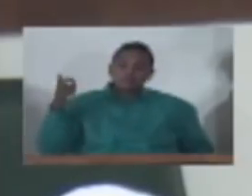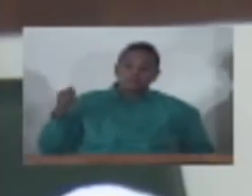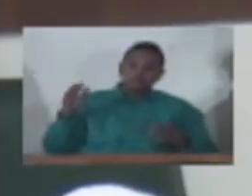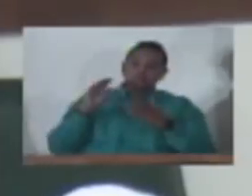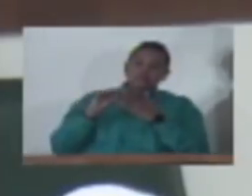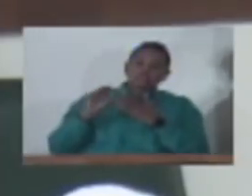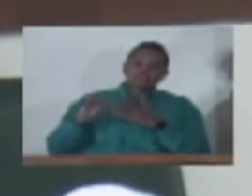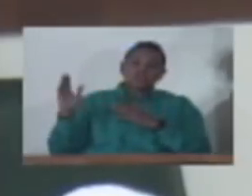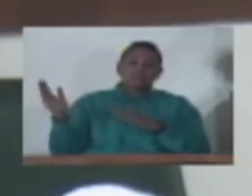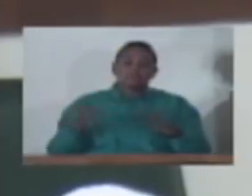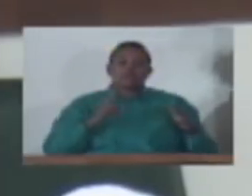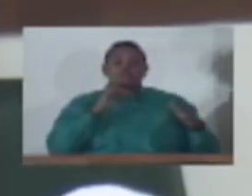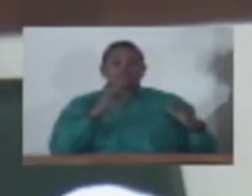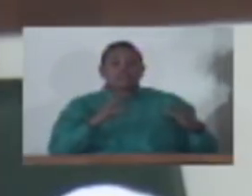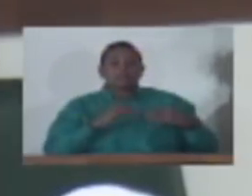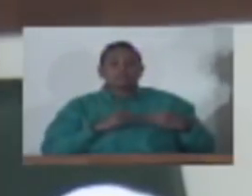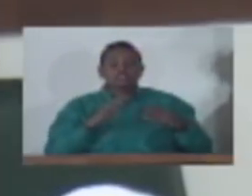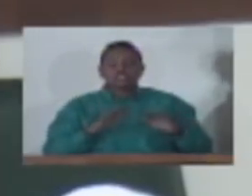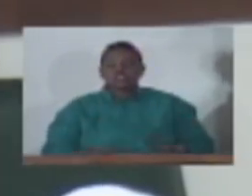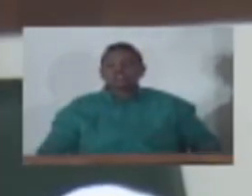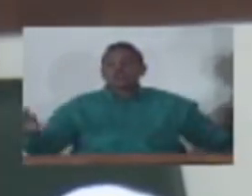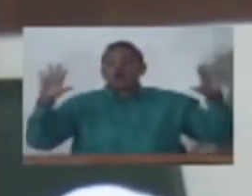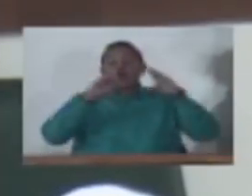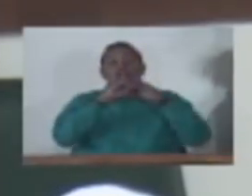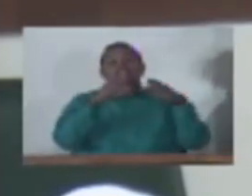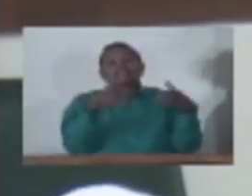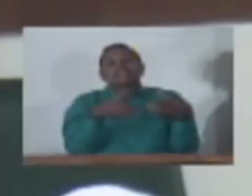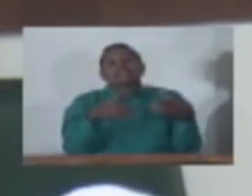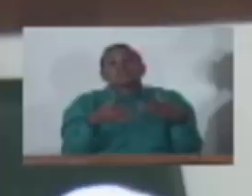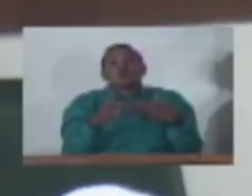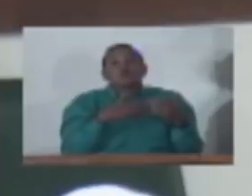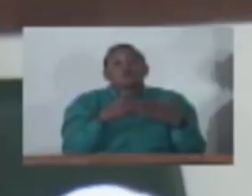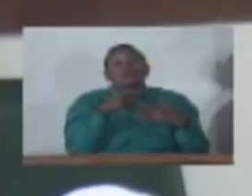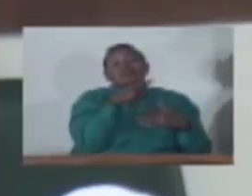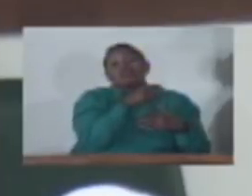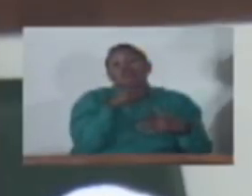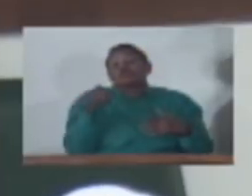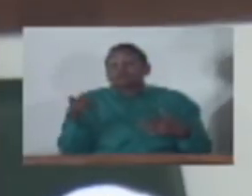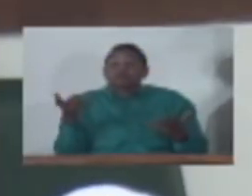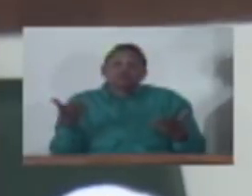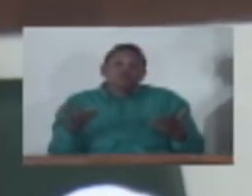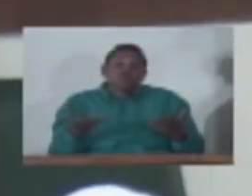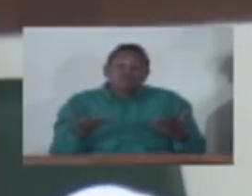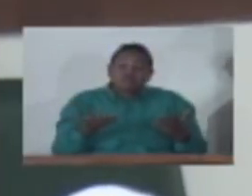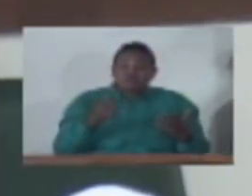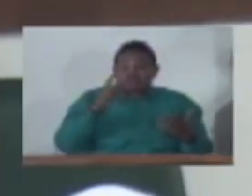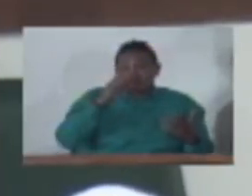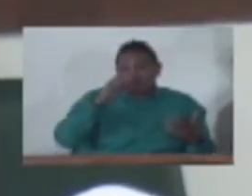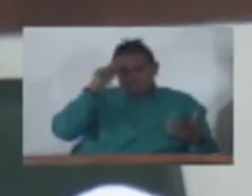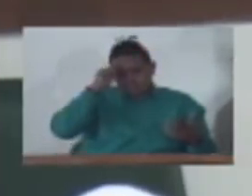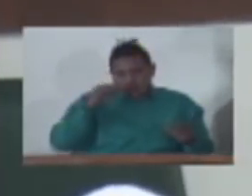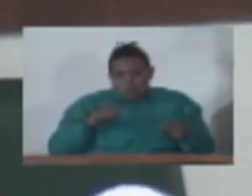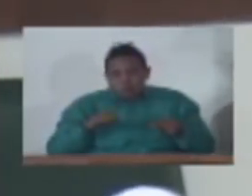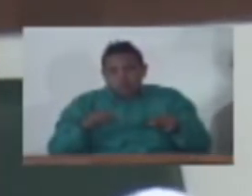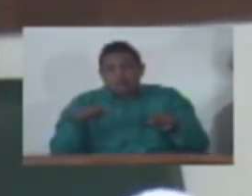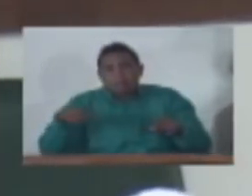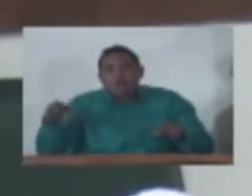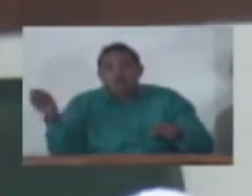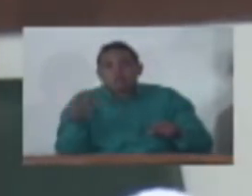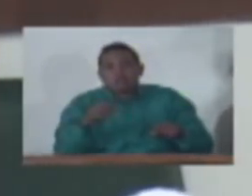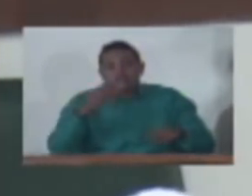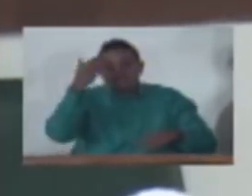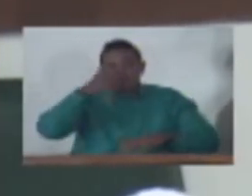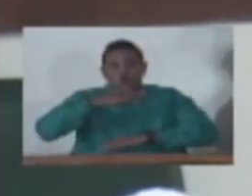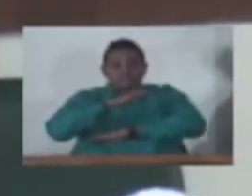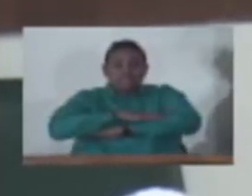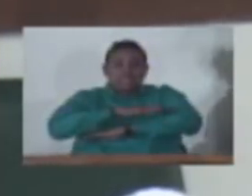embraces everyone in the sector, whether he or she, listen, be red cap, front desk